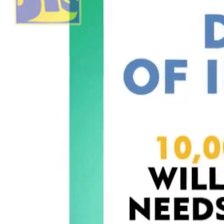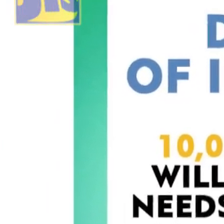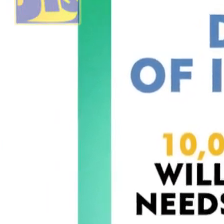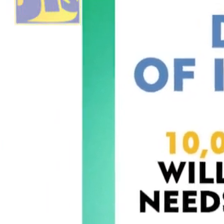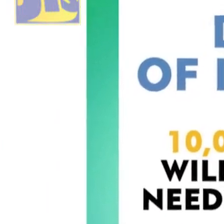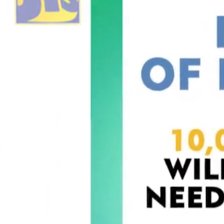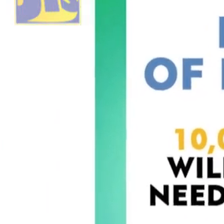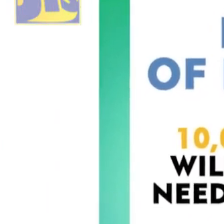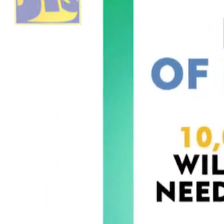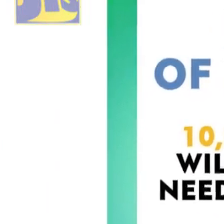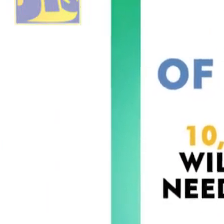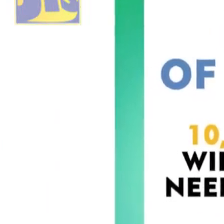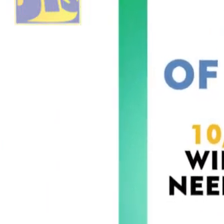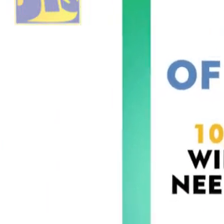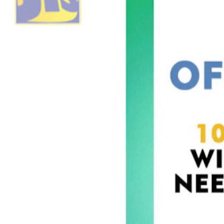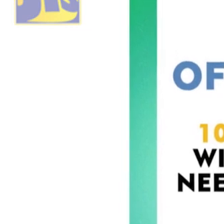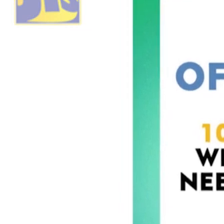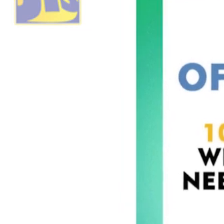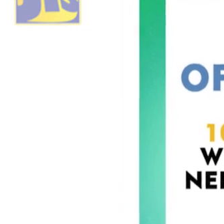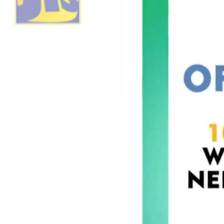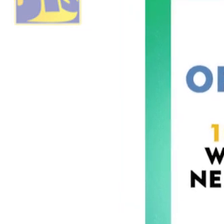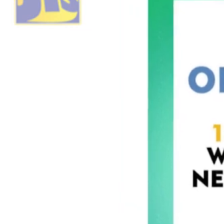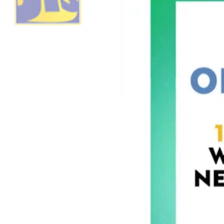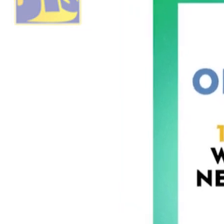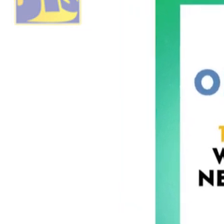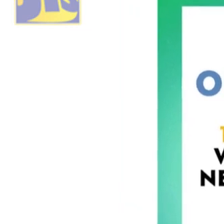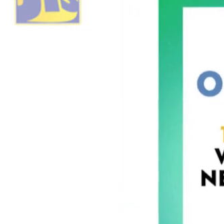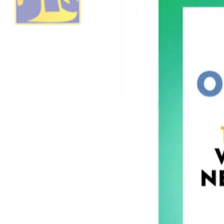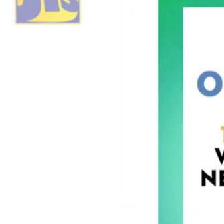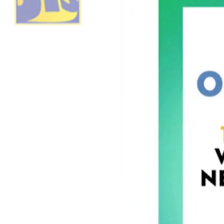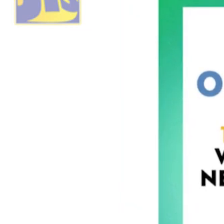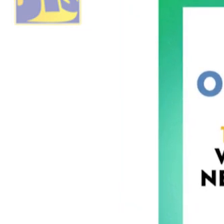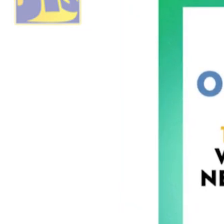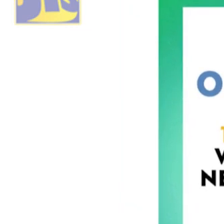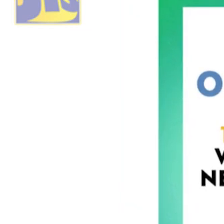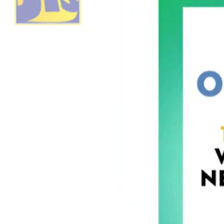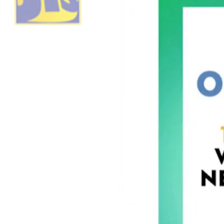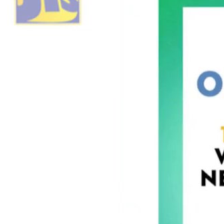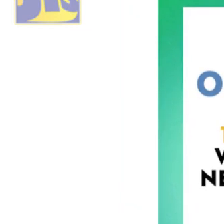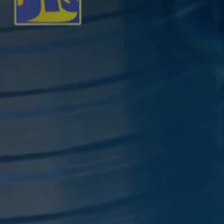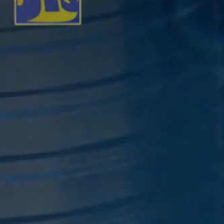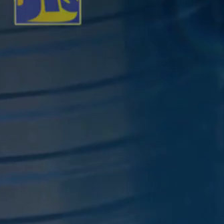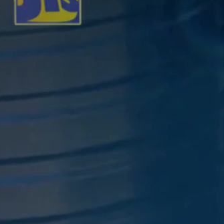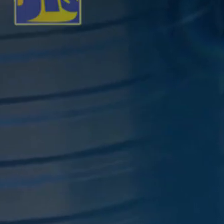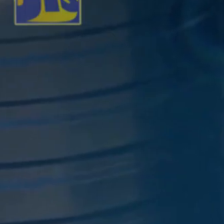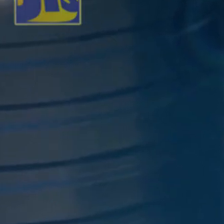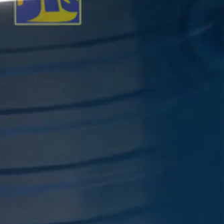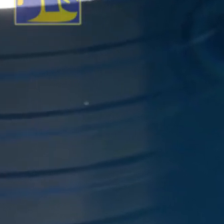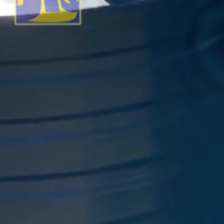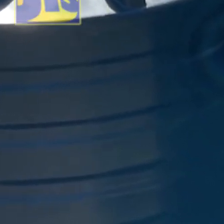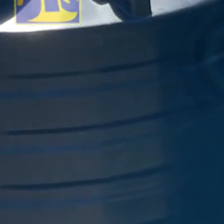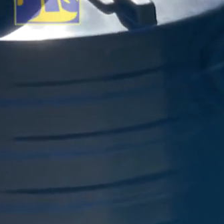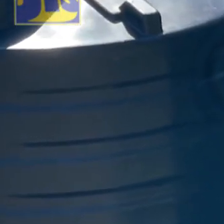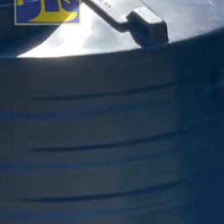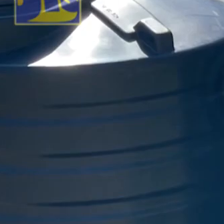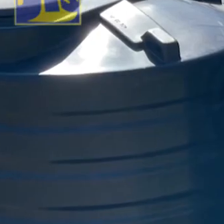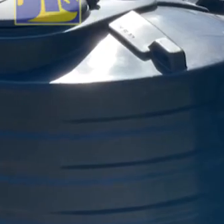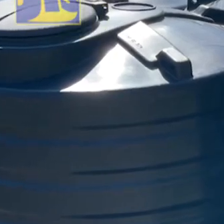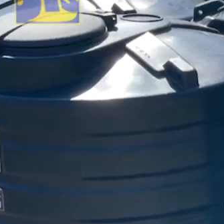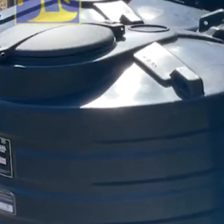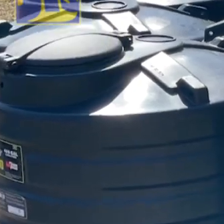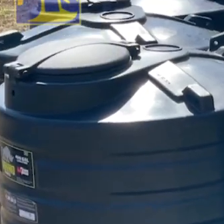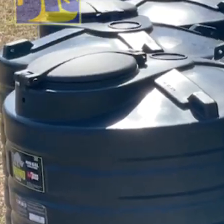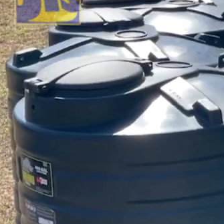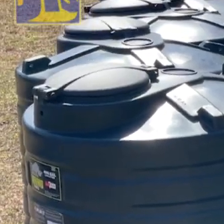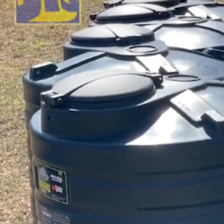10,000 polyethylene water tanks to needs-assessed households across Jamaica, starting with a focus on the areas